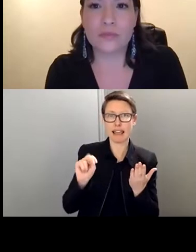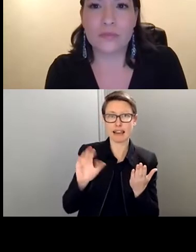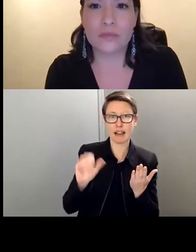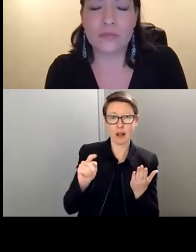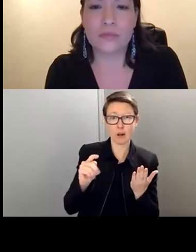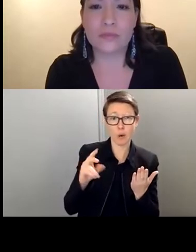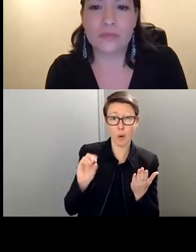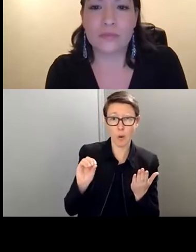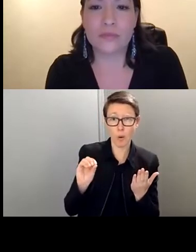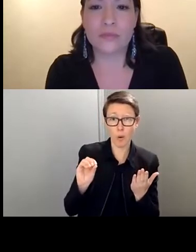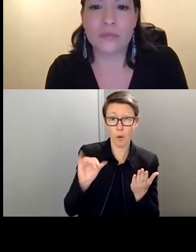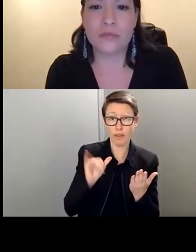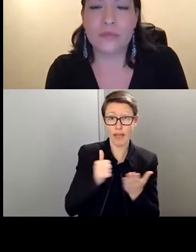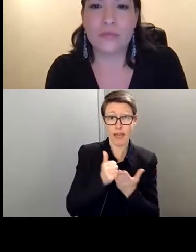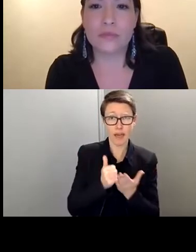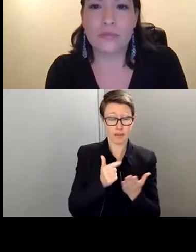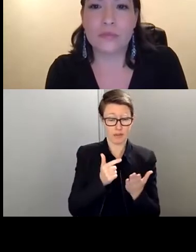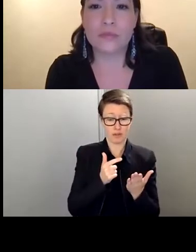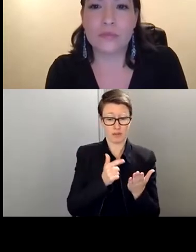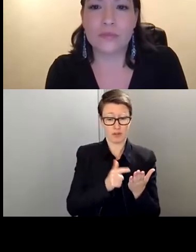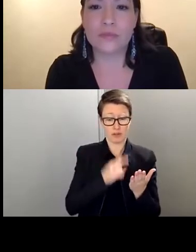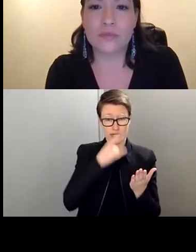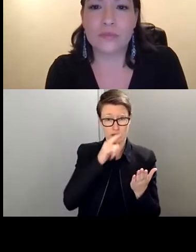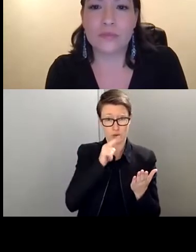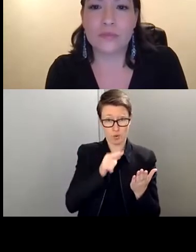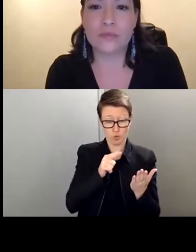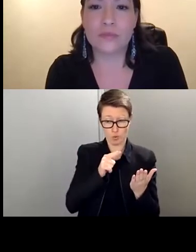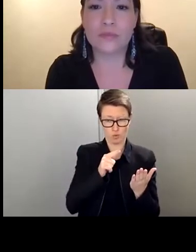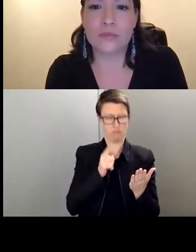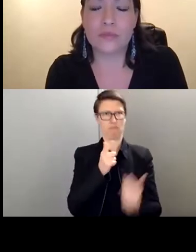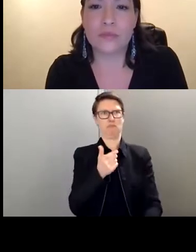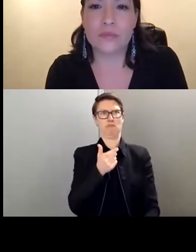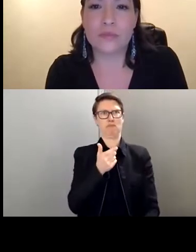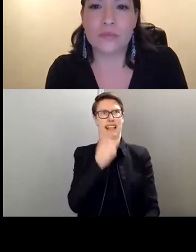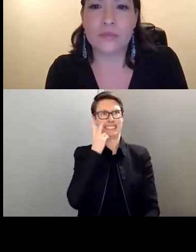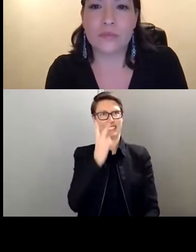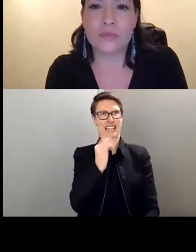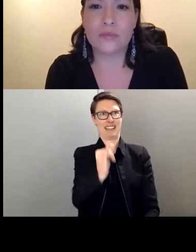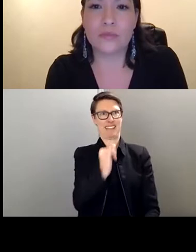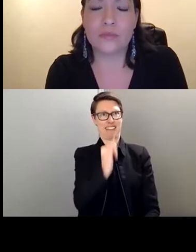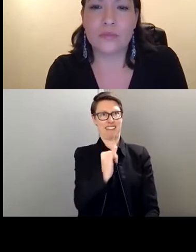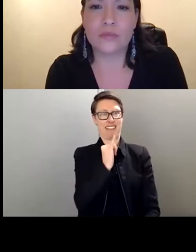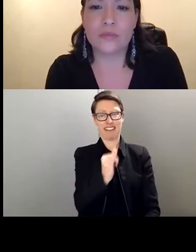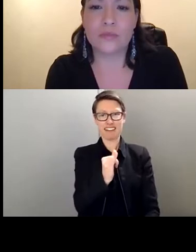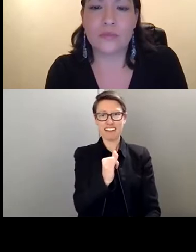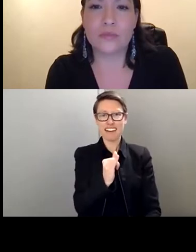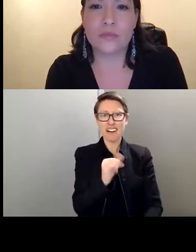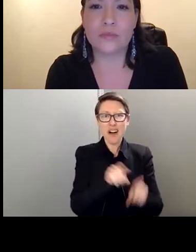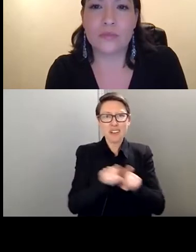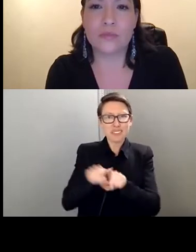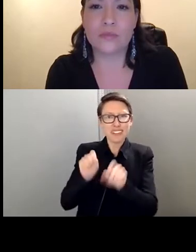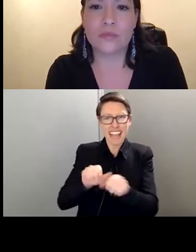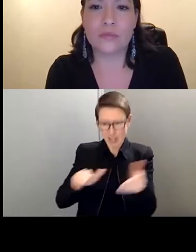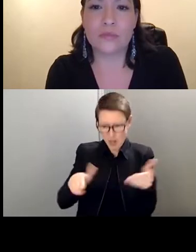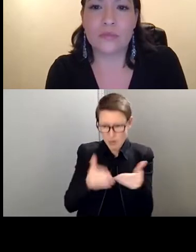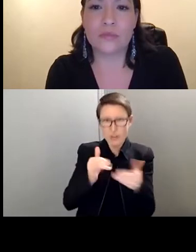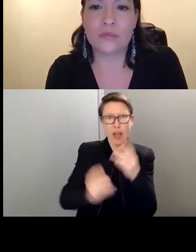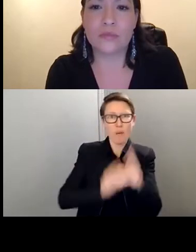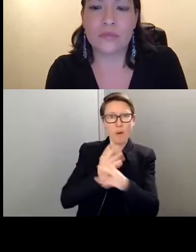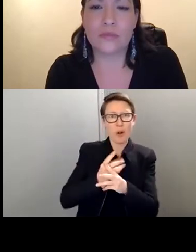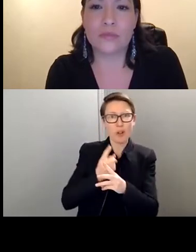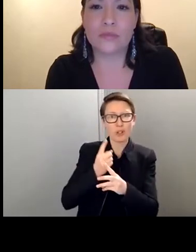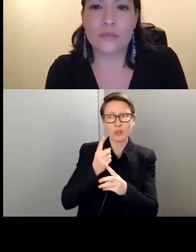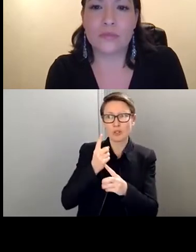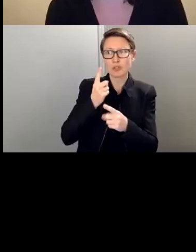are seeing themselves, but it's also a way to introduce that world to somebody who may not see